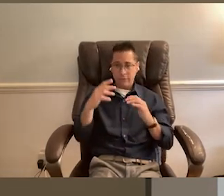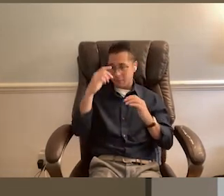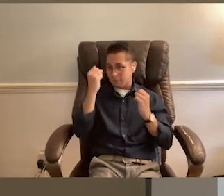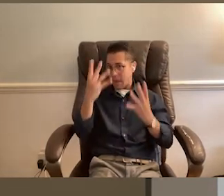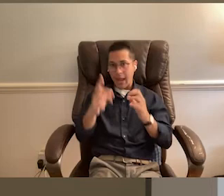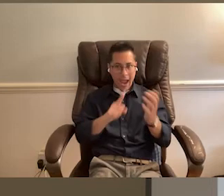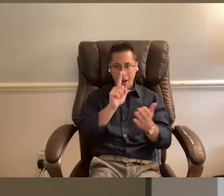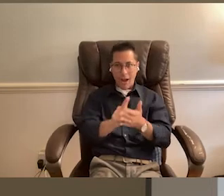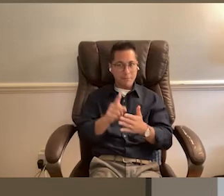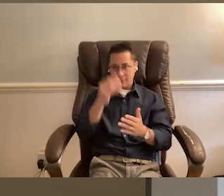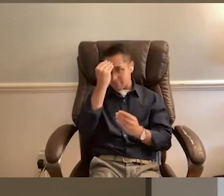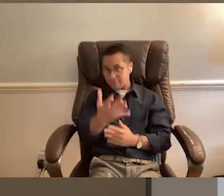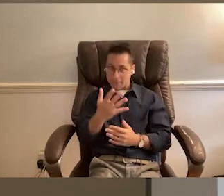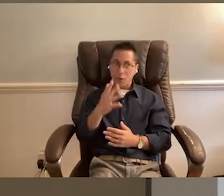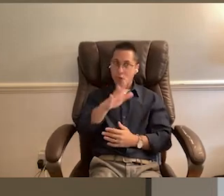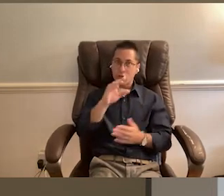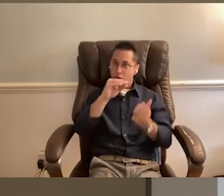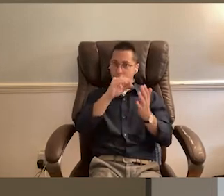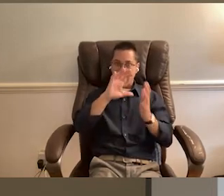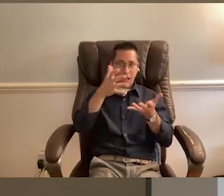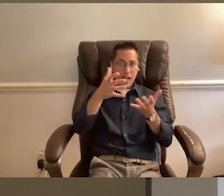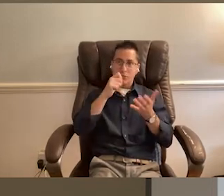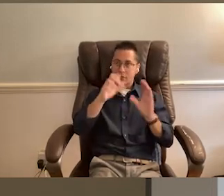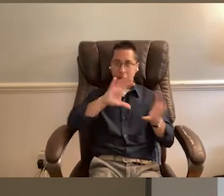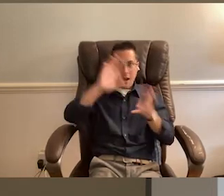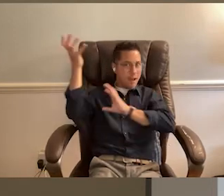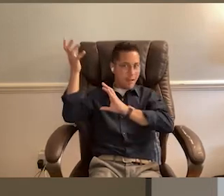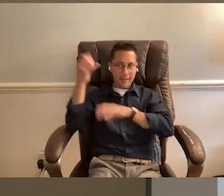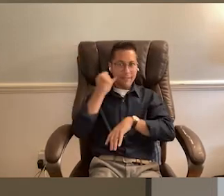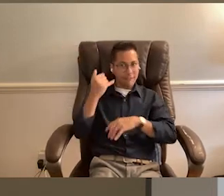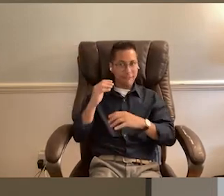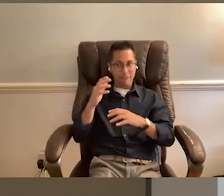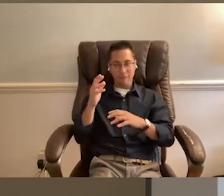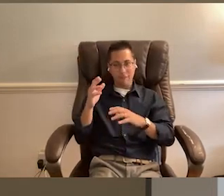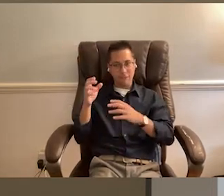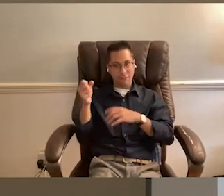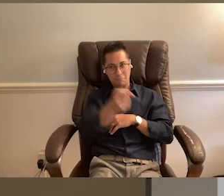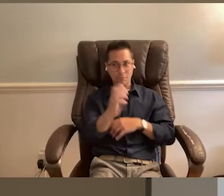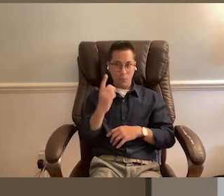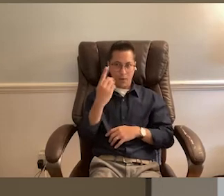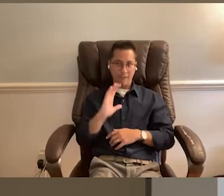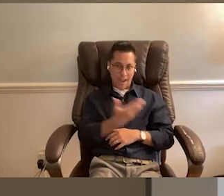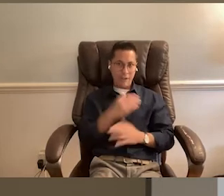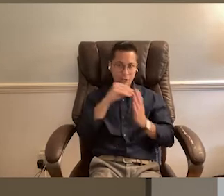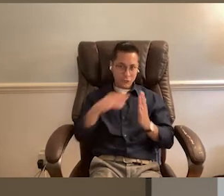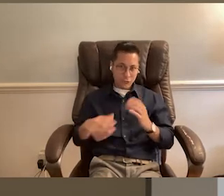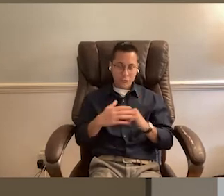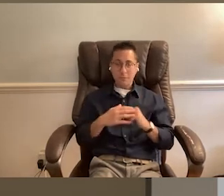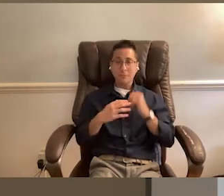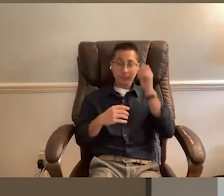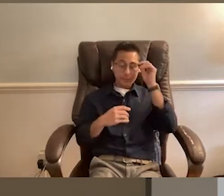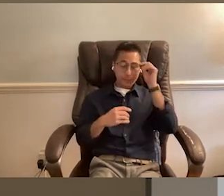ones. And I was like, hey, she's already passed all these classes. Is it okay? And then they're like, oh, okay. Where initially they may have been like, well, she should take all